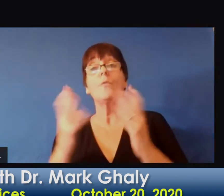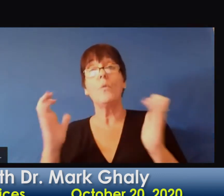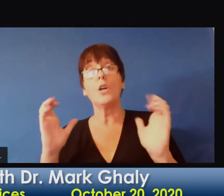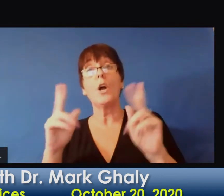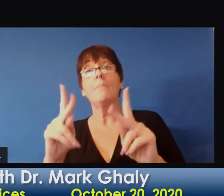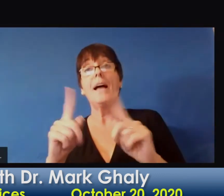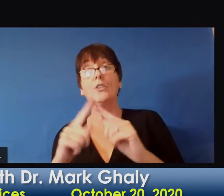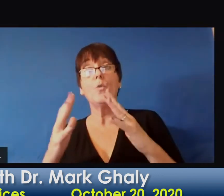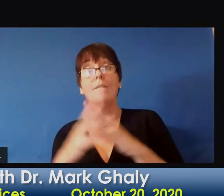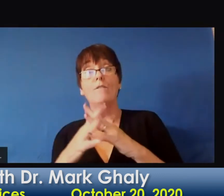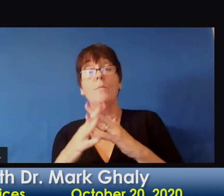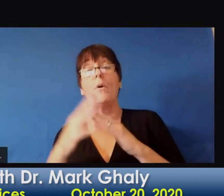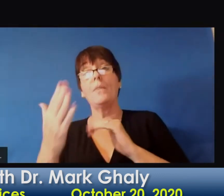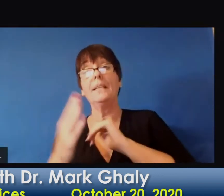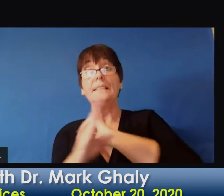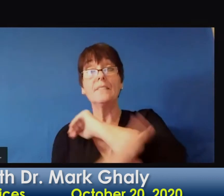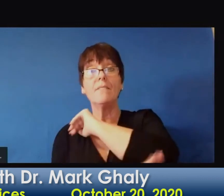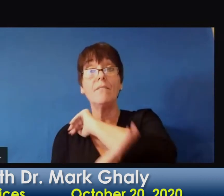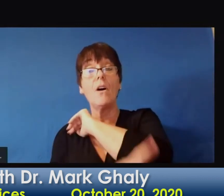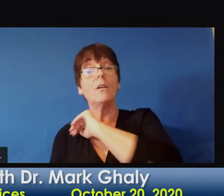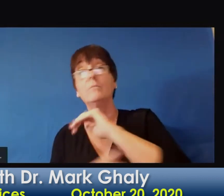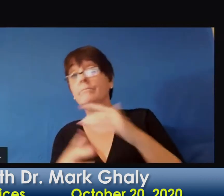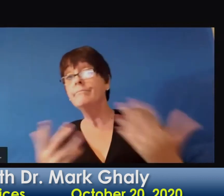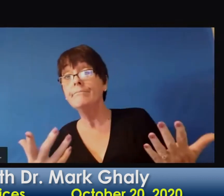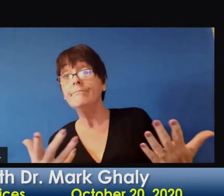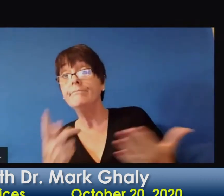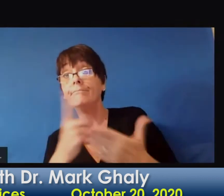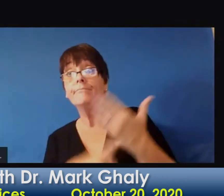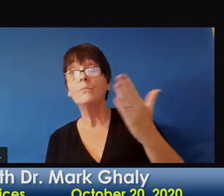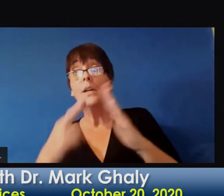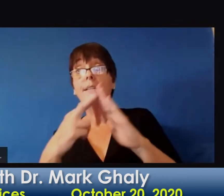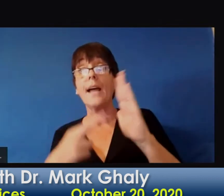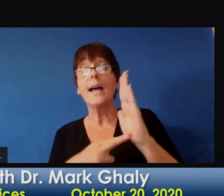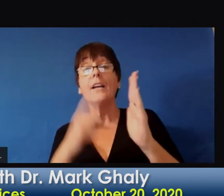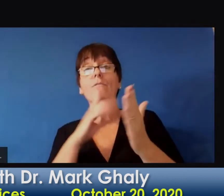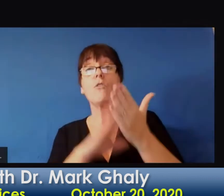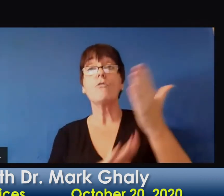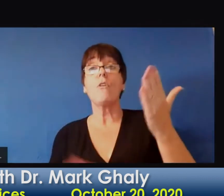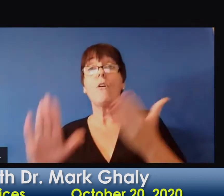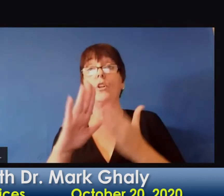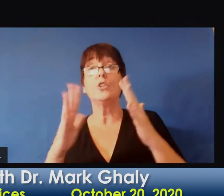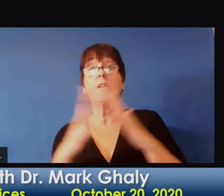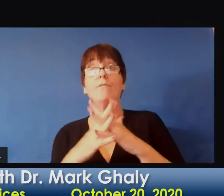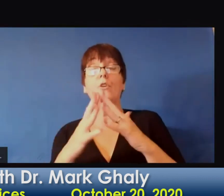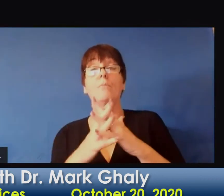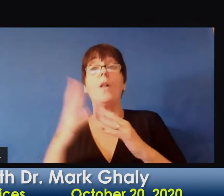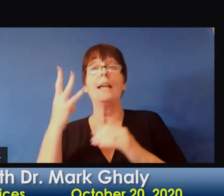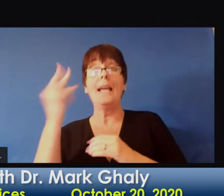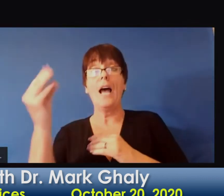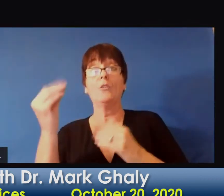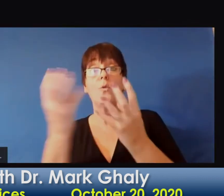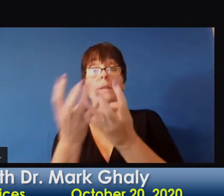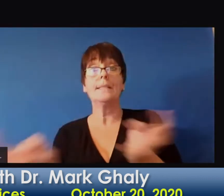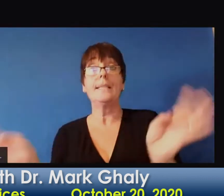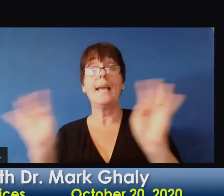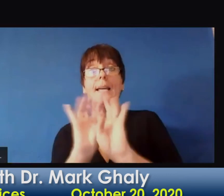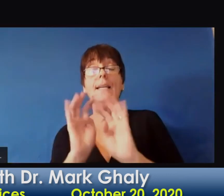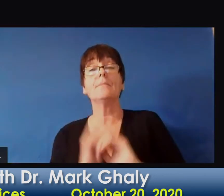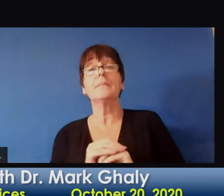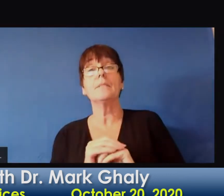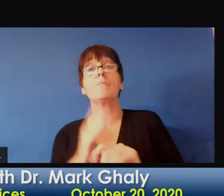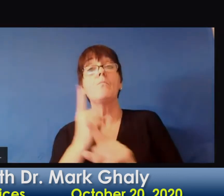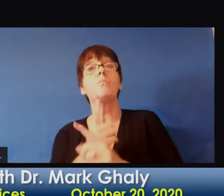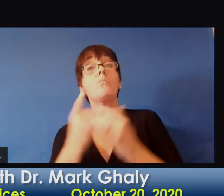to football this fall. What sort of guidance is there for college football in outdoor stadiums? Yeah, at this time,